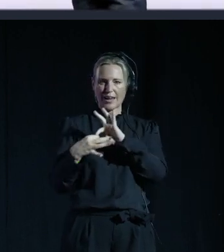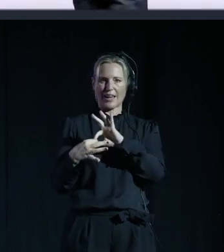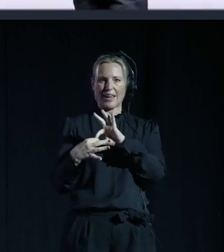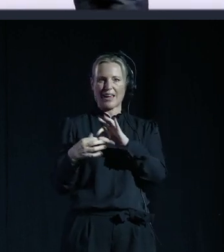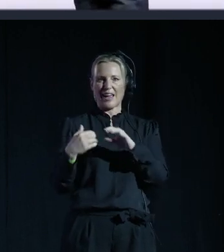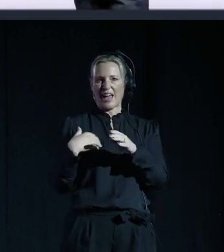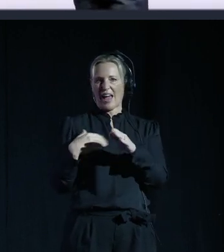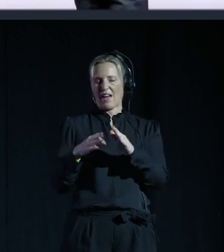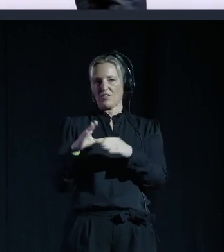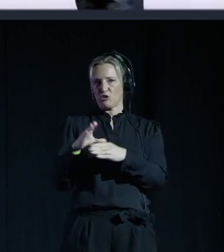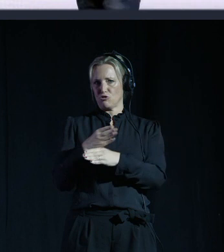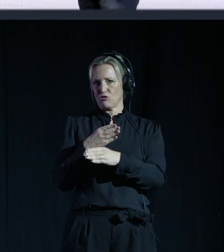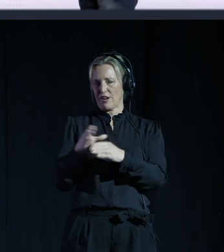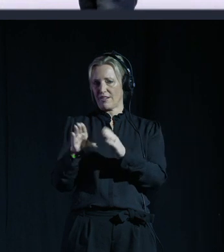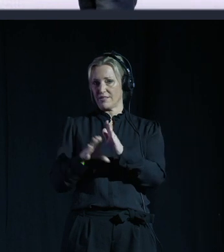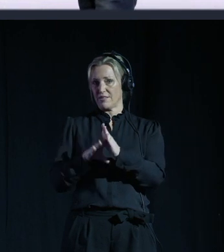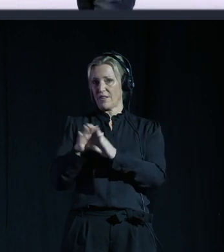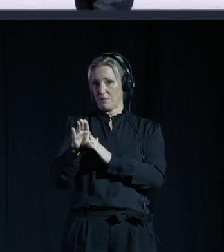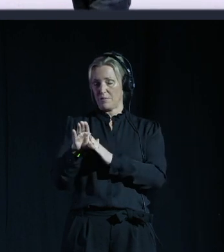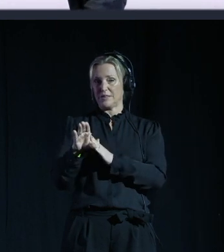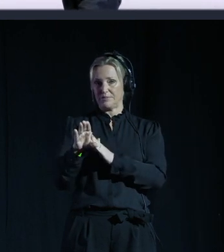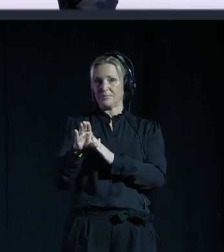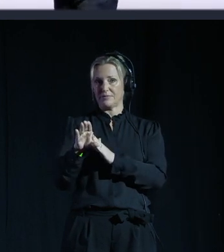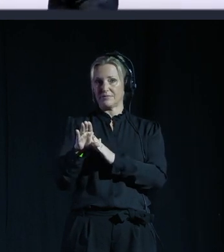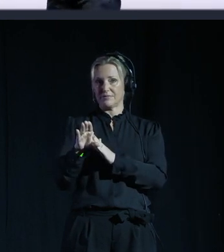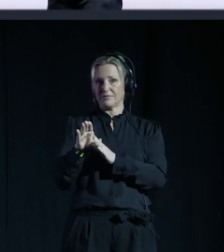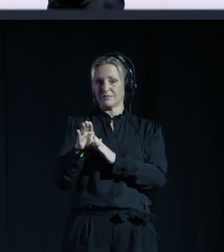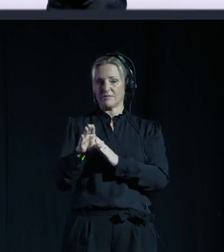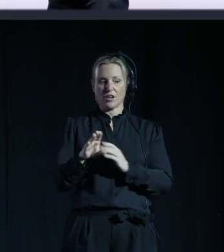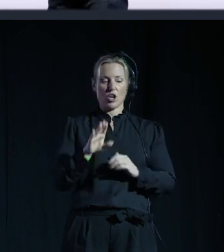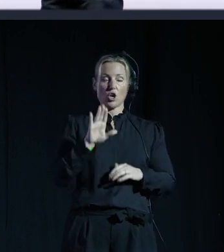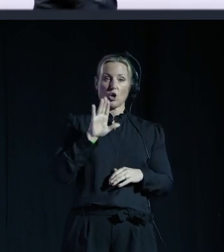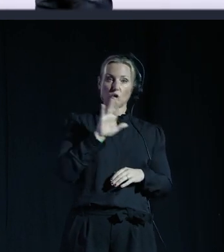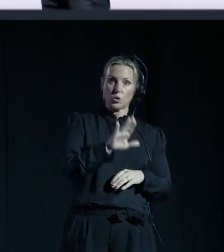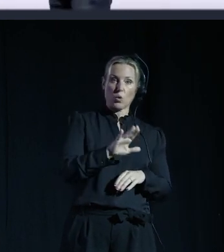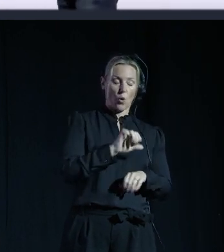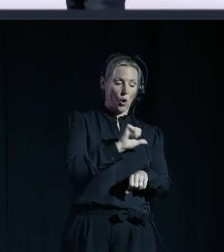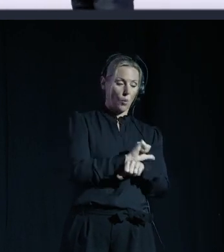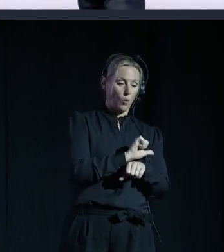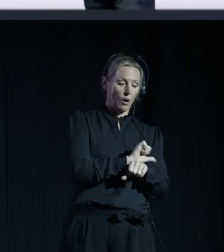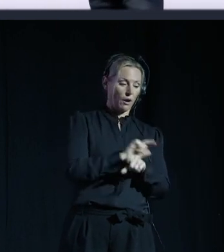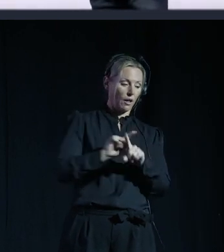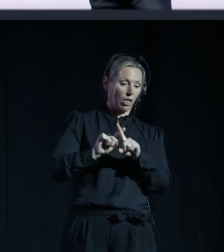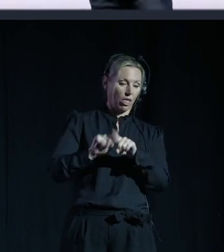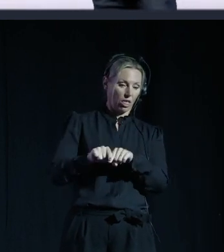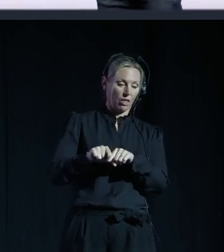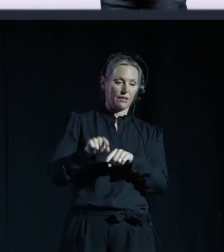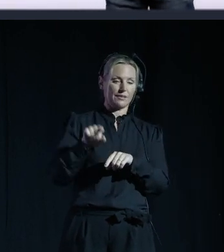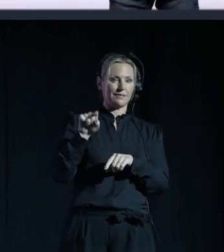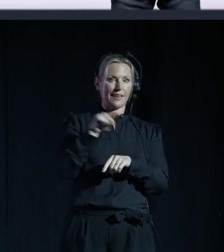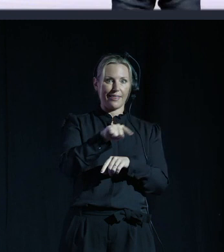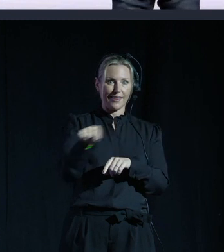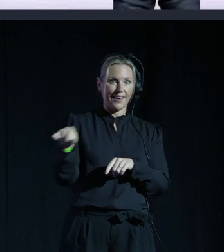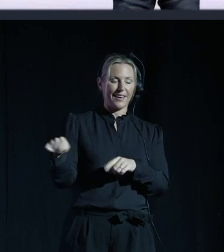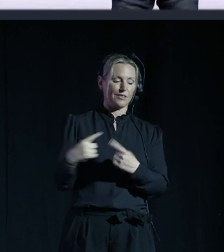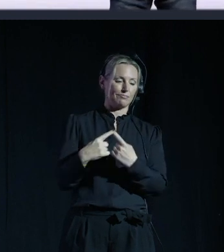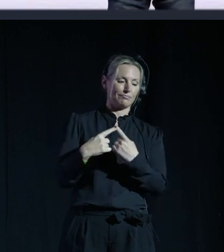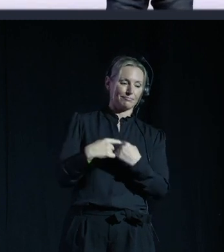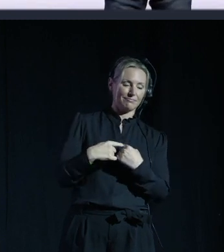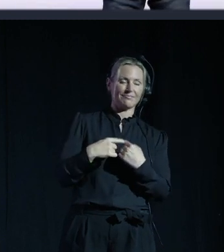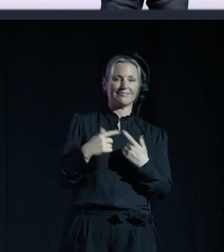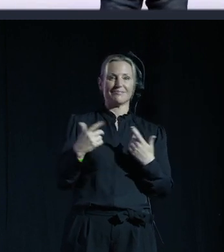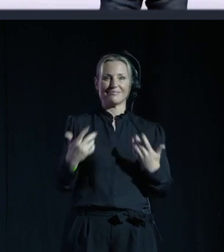development, which means that your work depends on other people's work depends on you. And